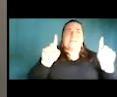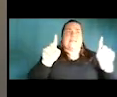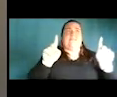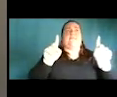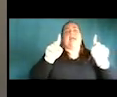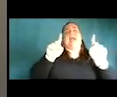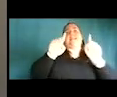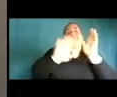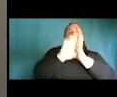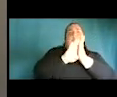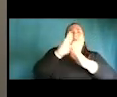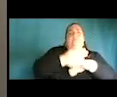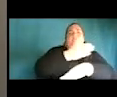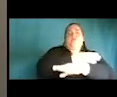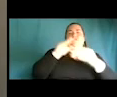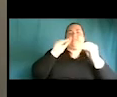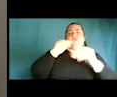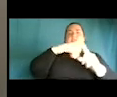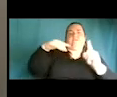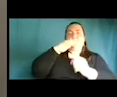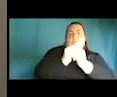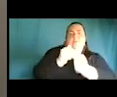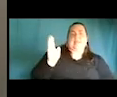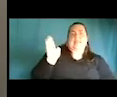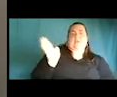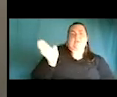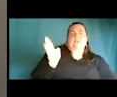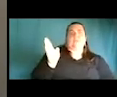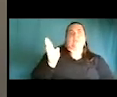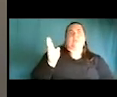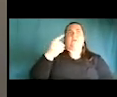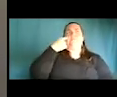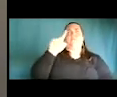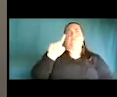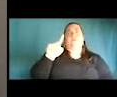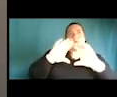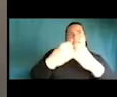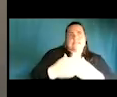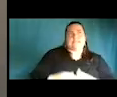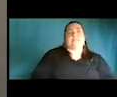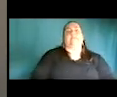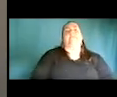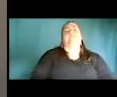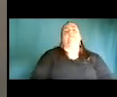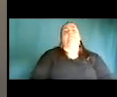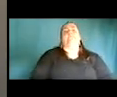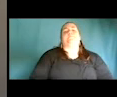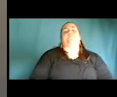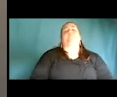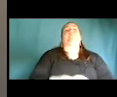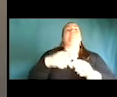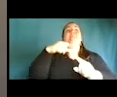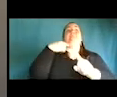teaching environment in the lectures for their classes. And in addition,